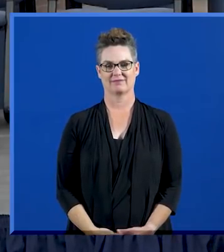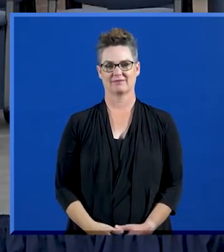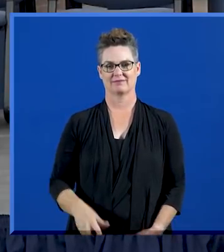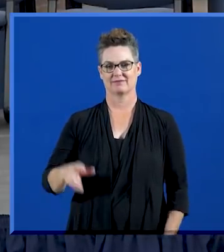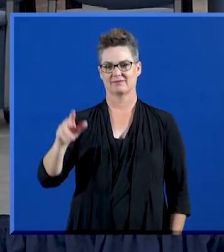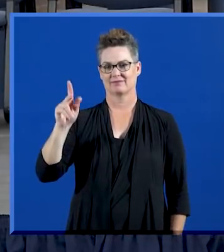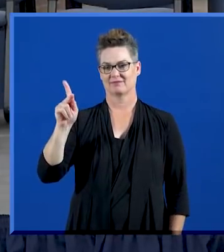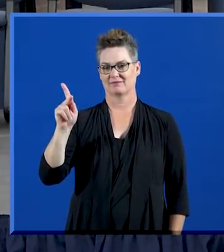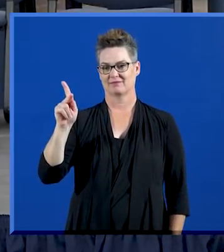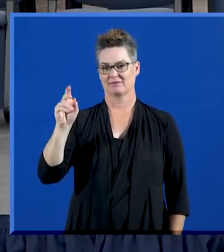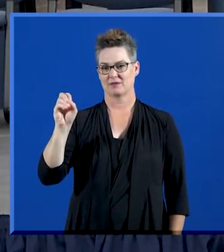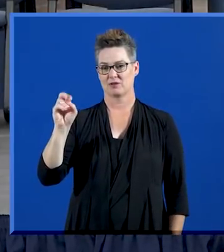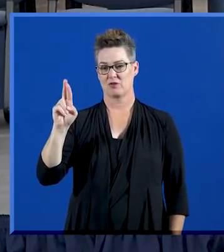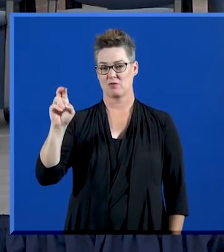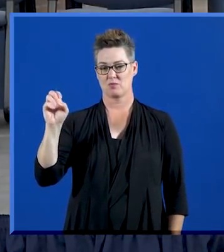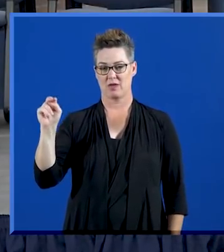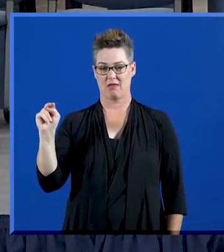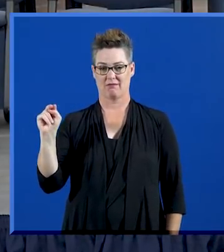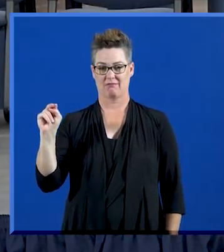Corinne Bergraff.